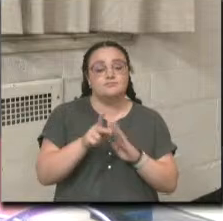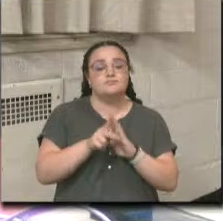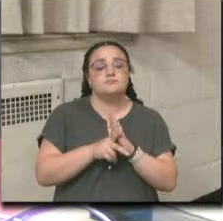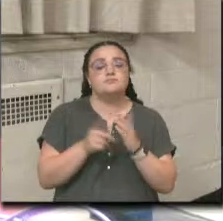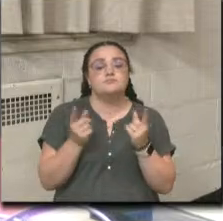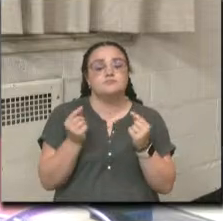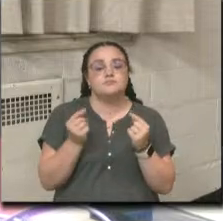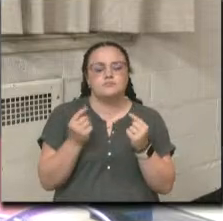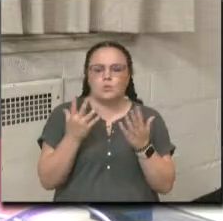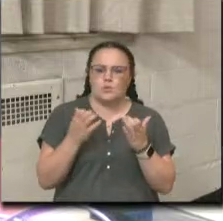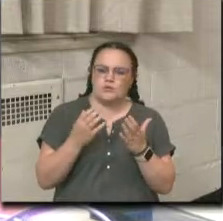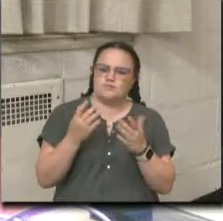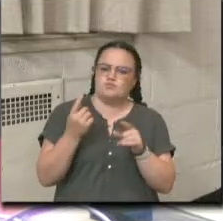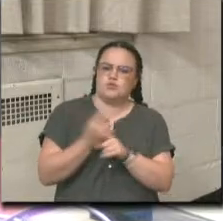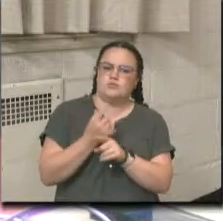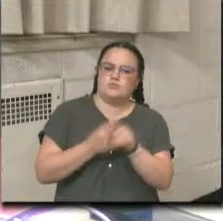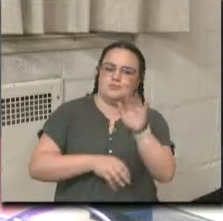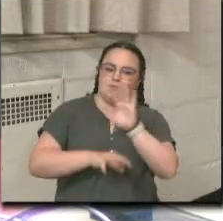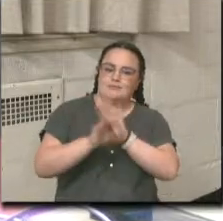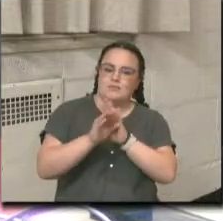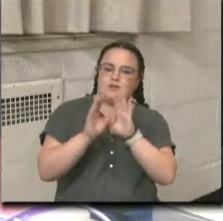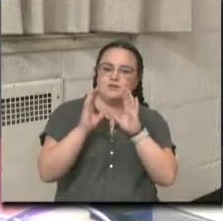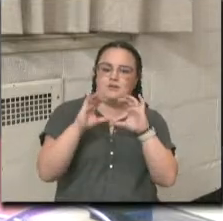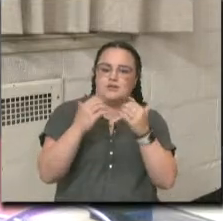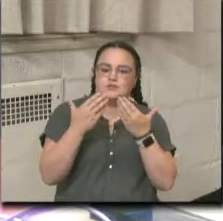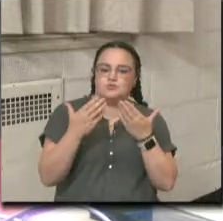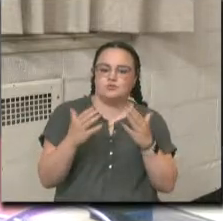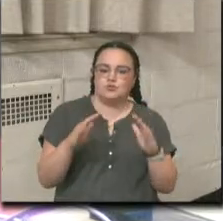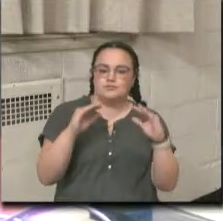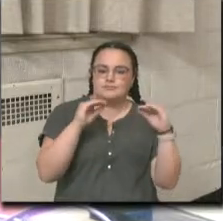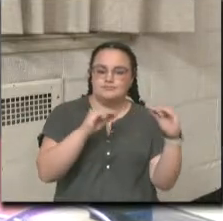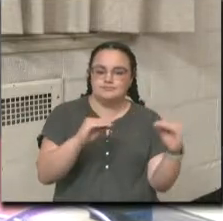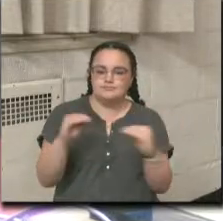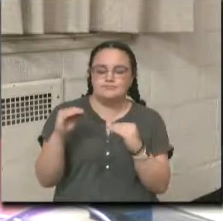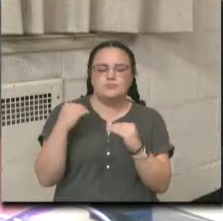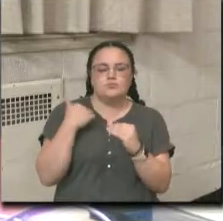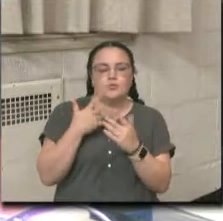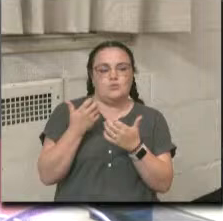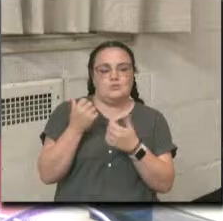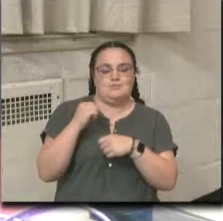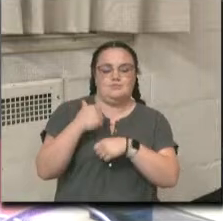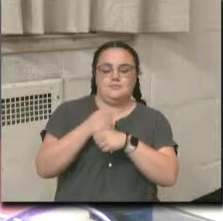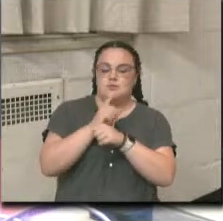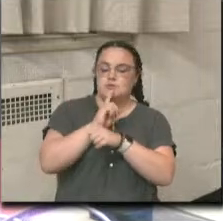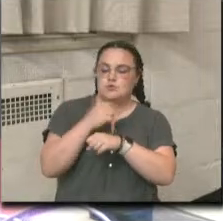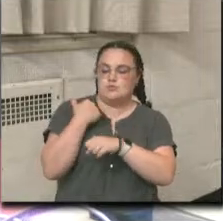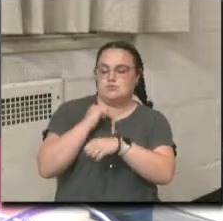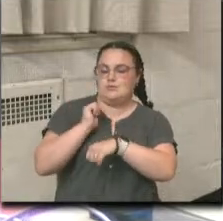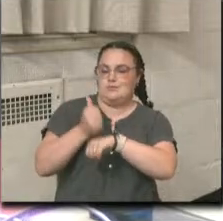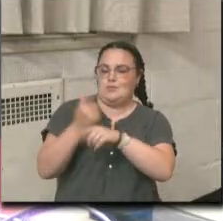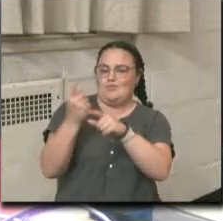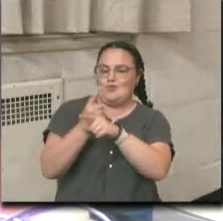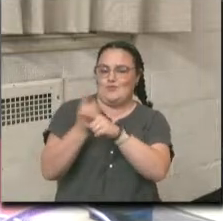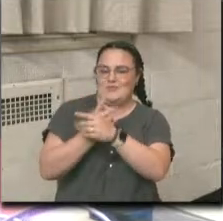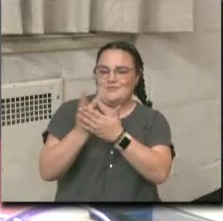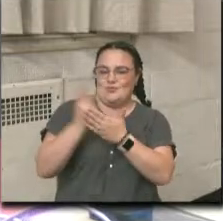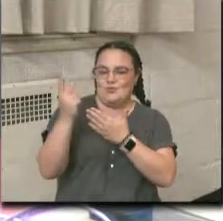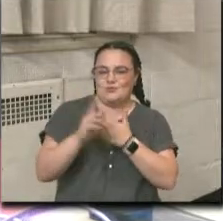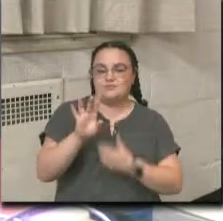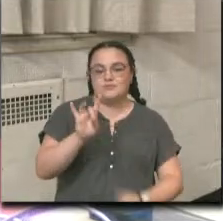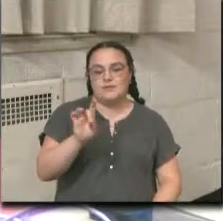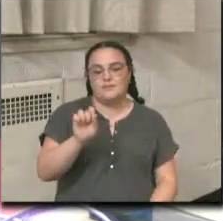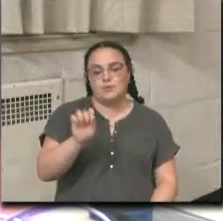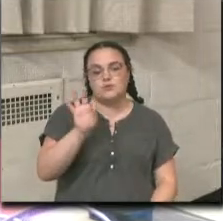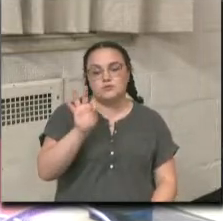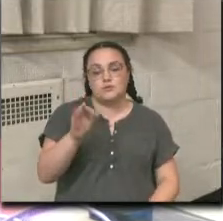to properly select classroom instructional materials that implement and support the instructional programs of the Prince George's County Public Schools. And item